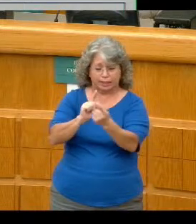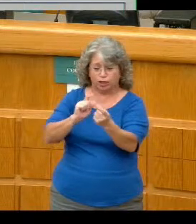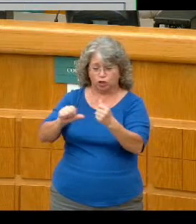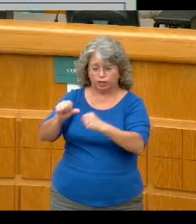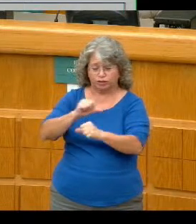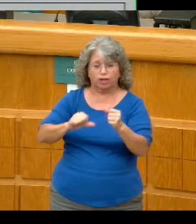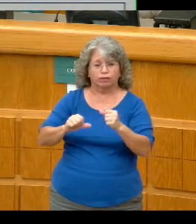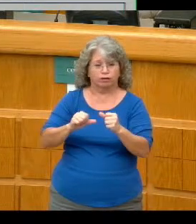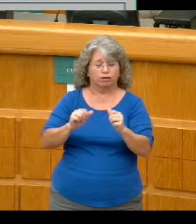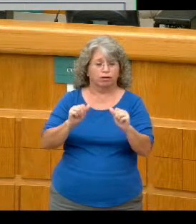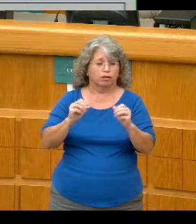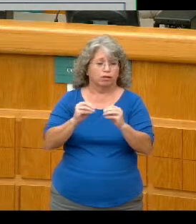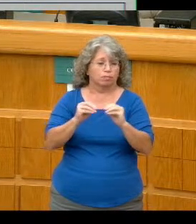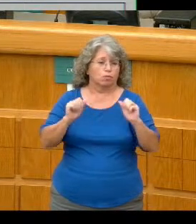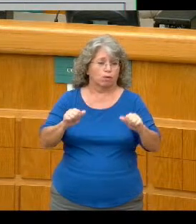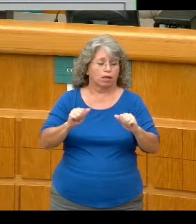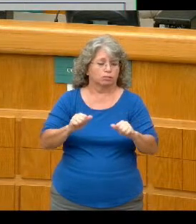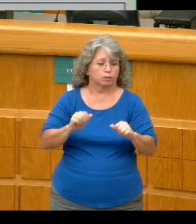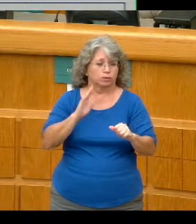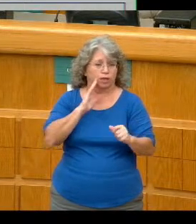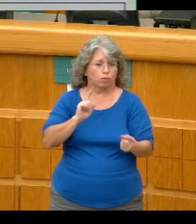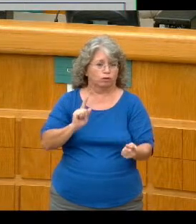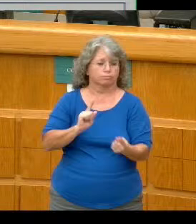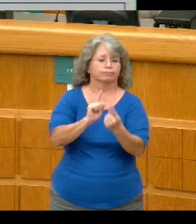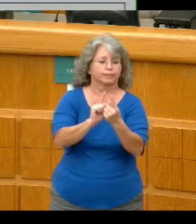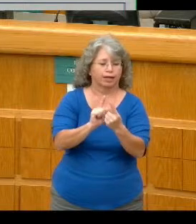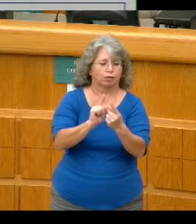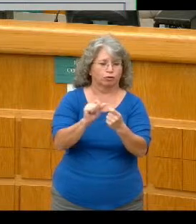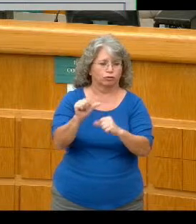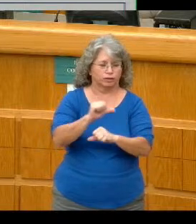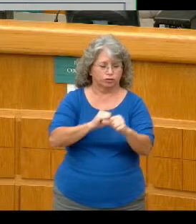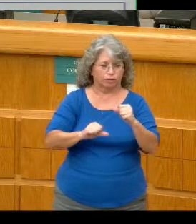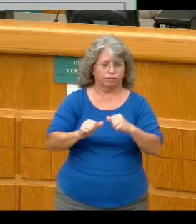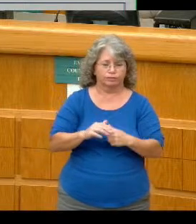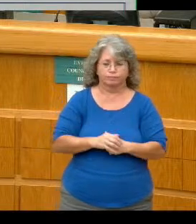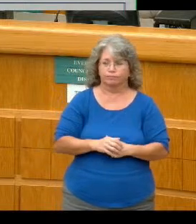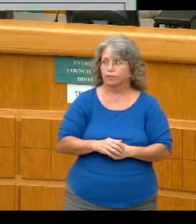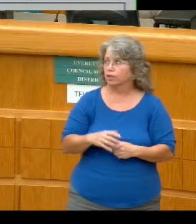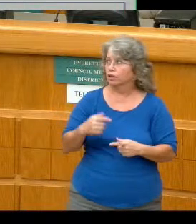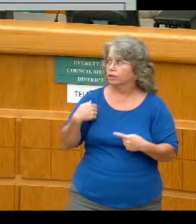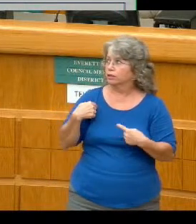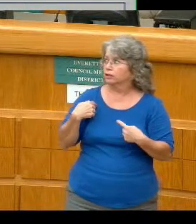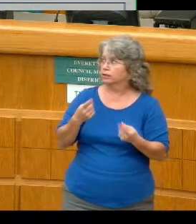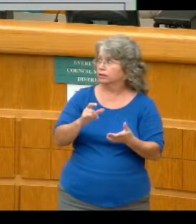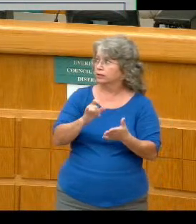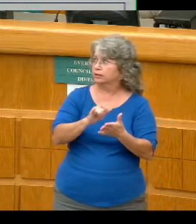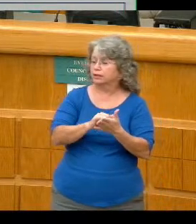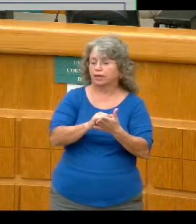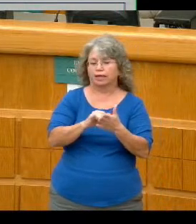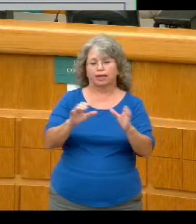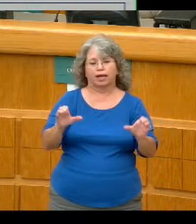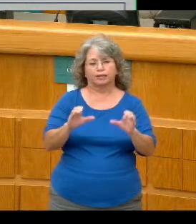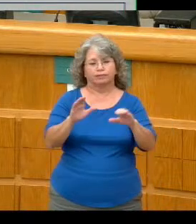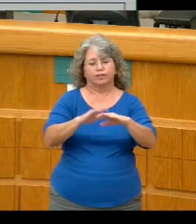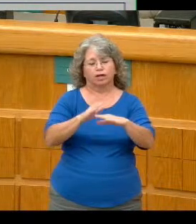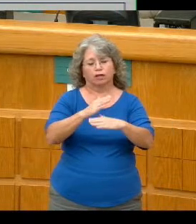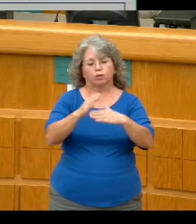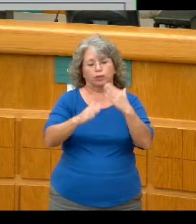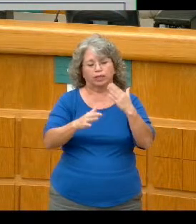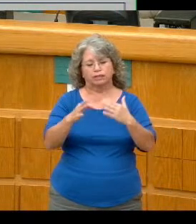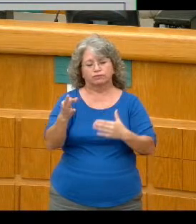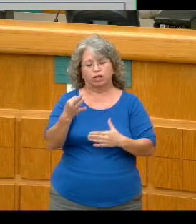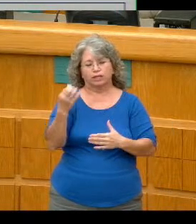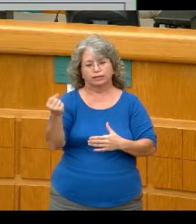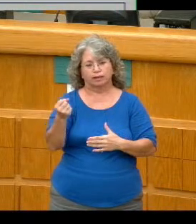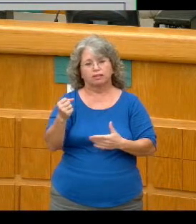rate. That's the last time we see this 100% of normal in terms of number of encounters. Since then, activity